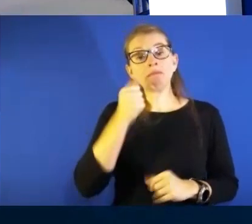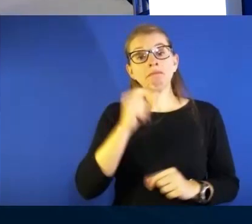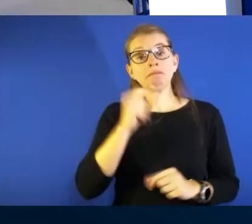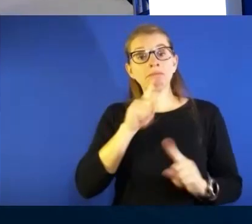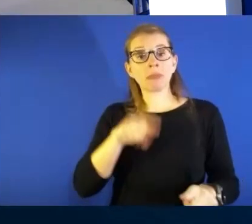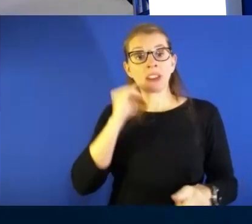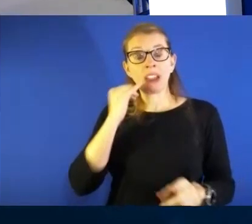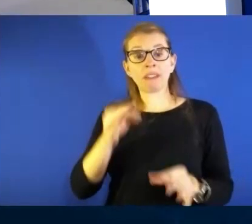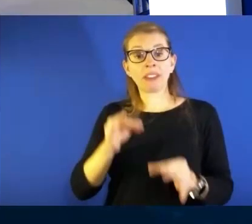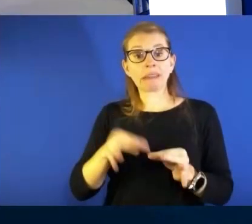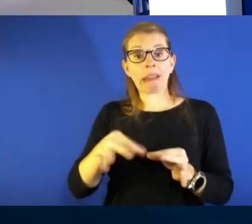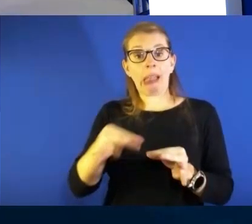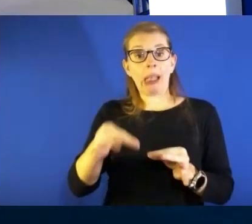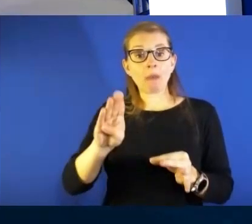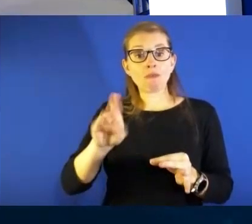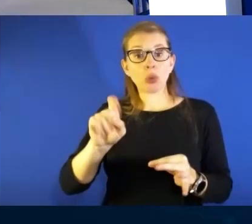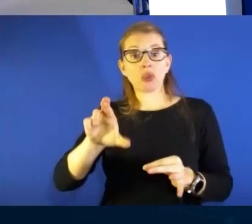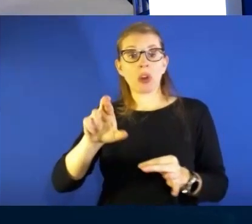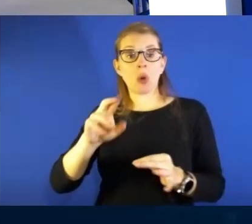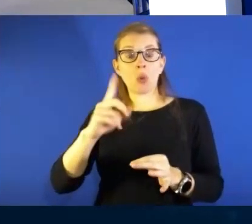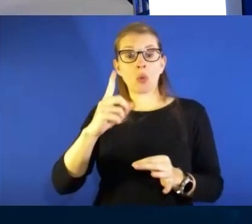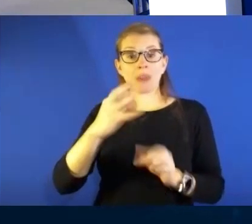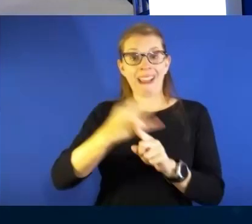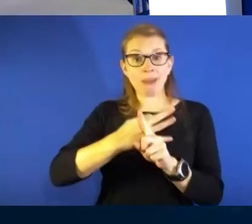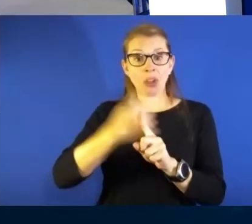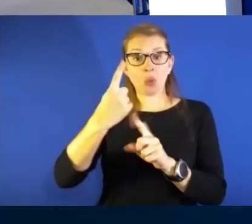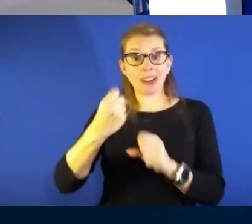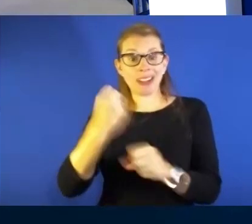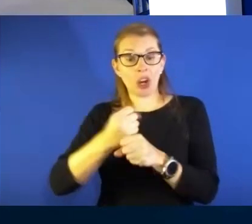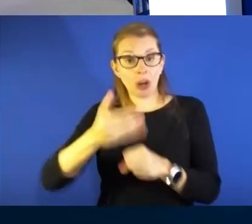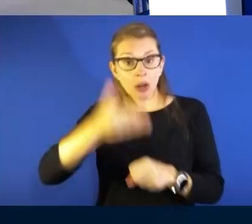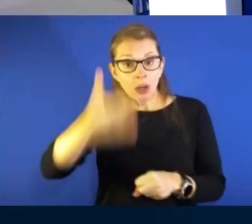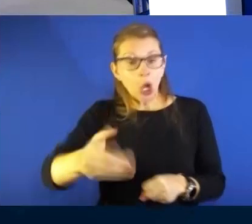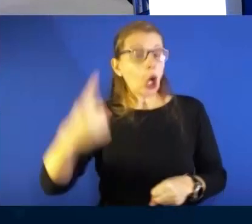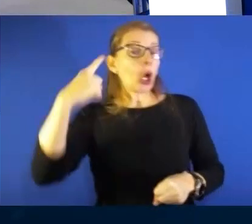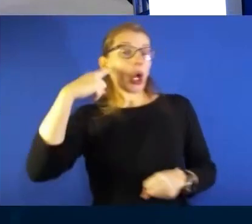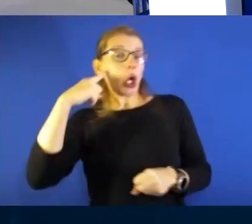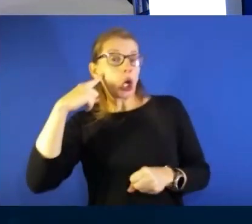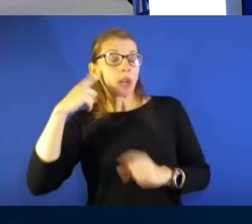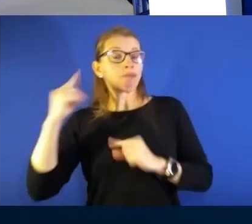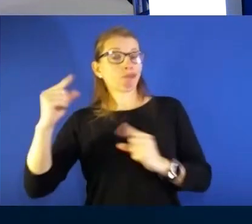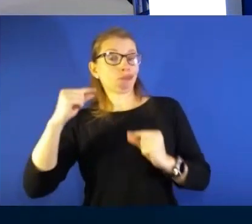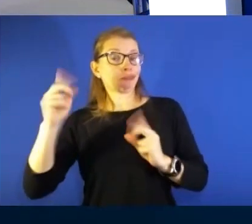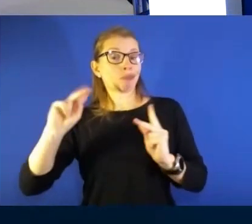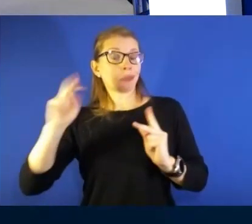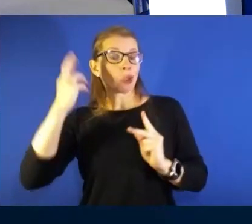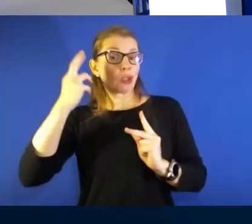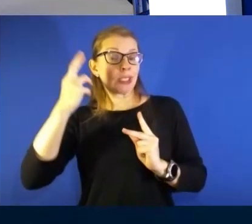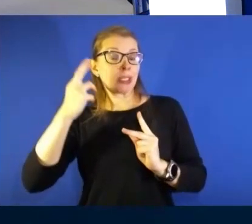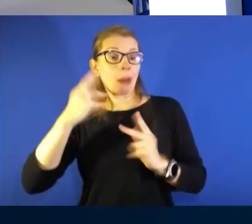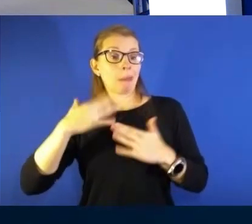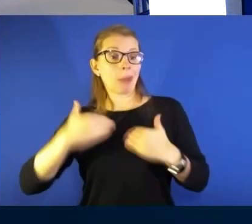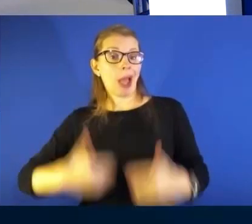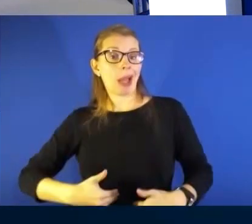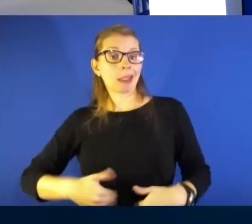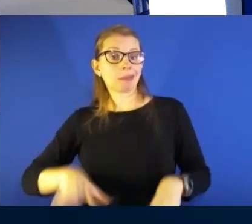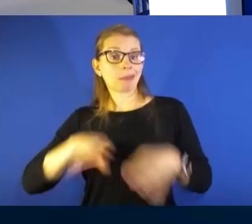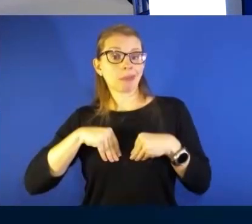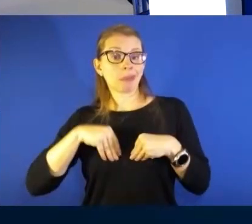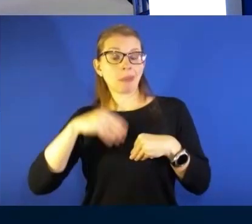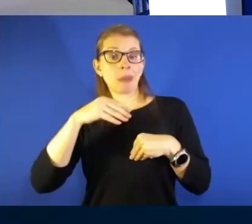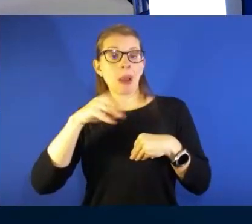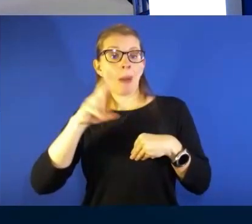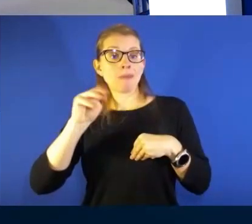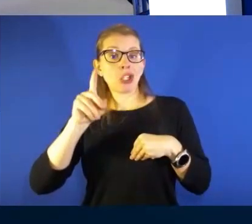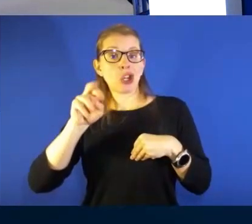maybe 9 months or a year mark? She said that she had heard that they were thinking that possibly the reason that people responded better to Moderna was because they were further spaced